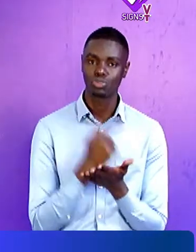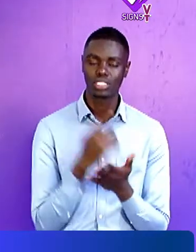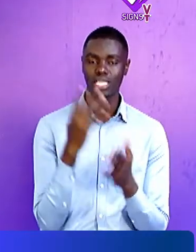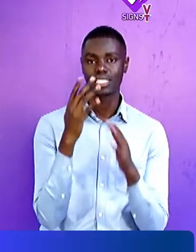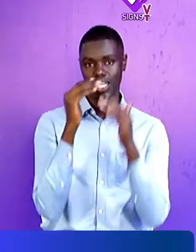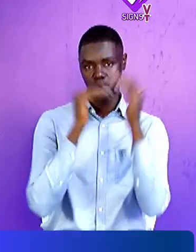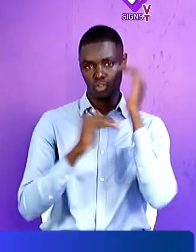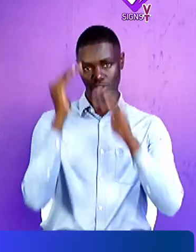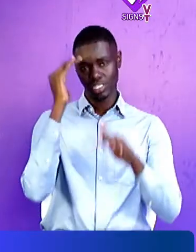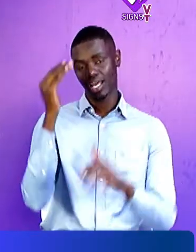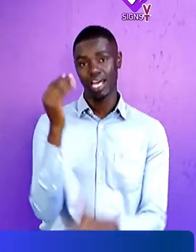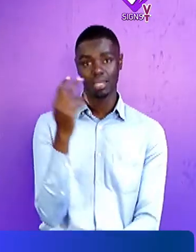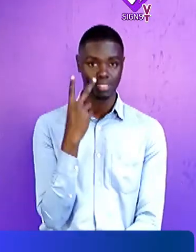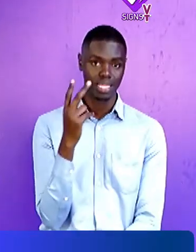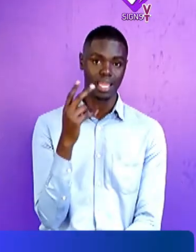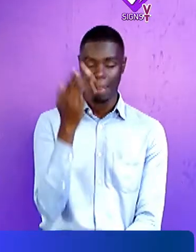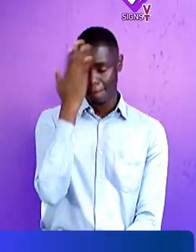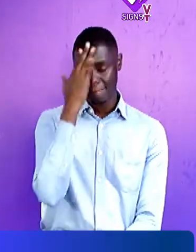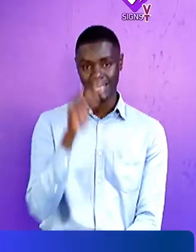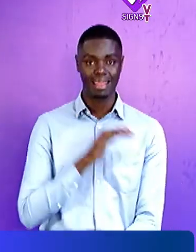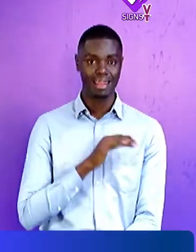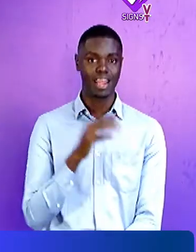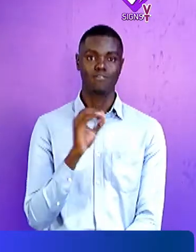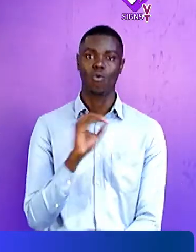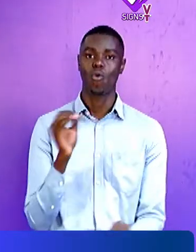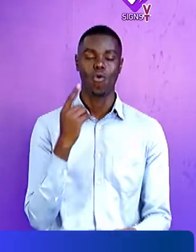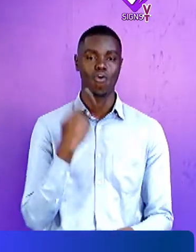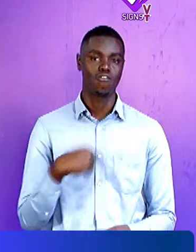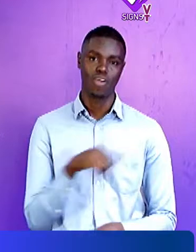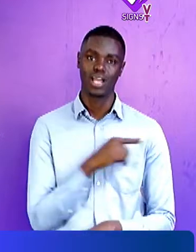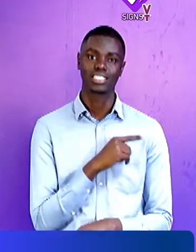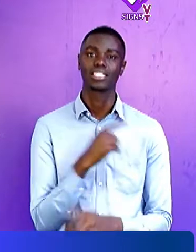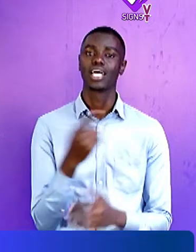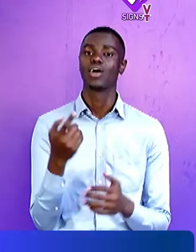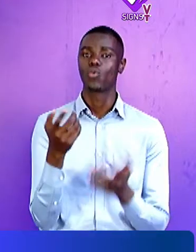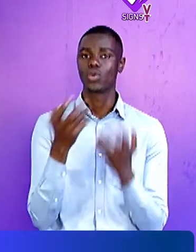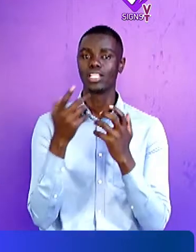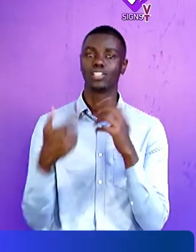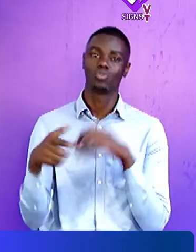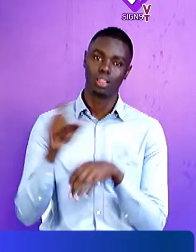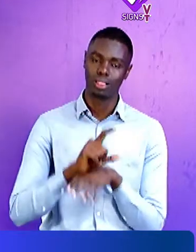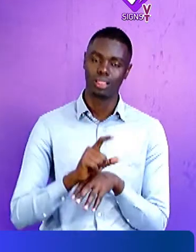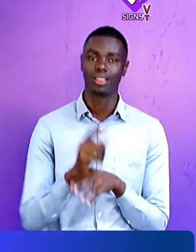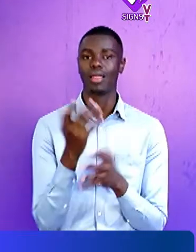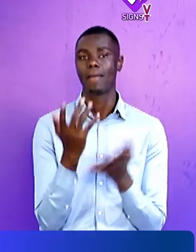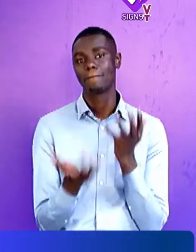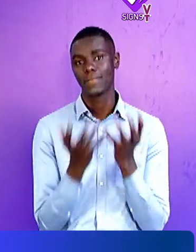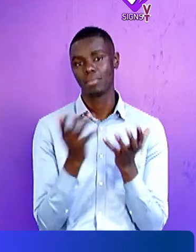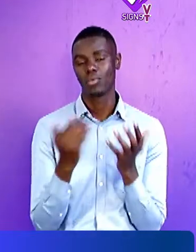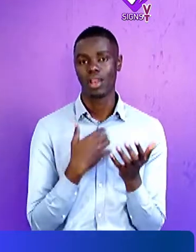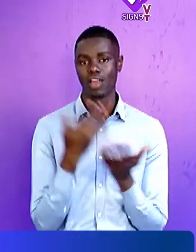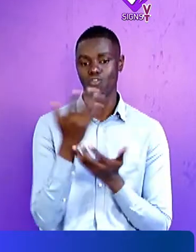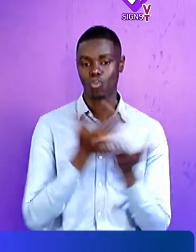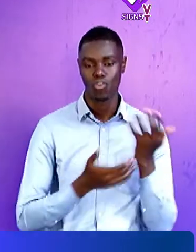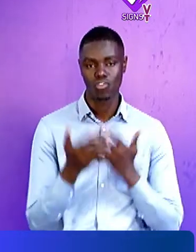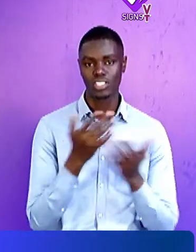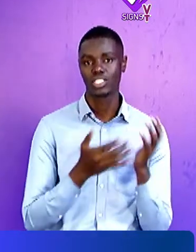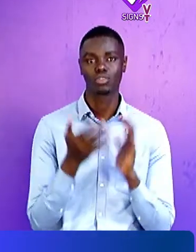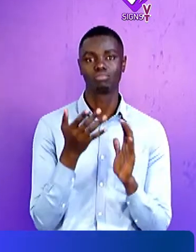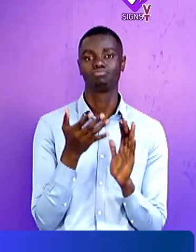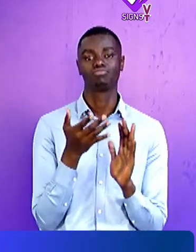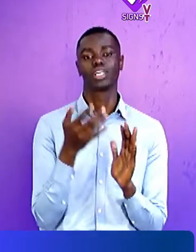I'm realizing that Monday is no longer enough for us to sit down. We need another day. We'll probably have those conversations behind the door